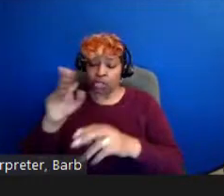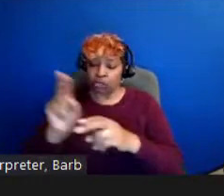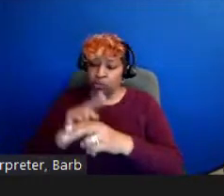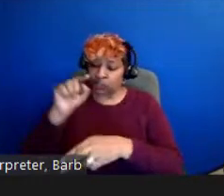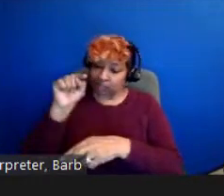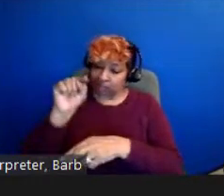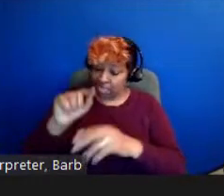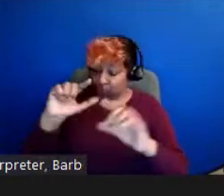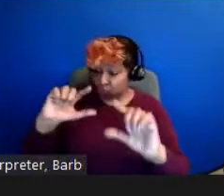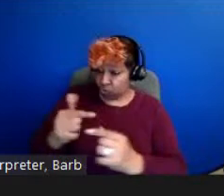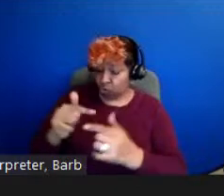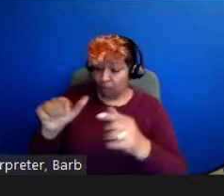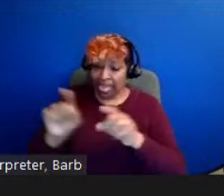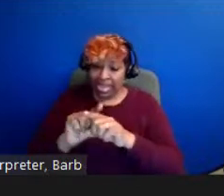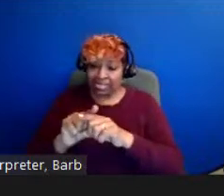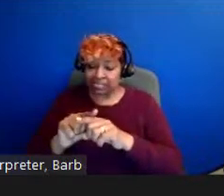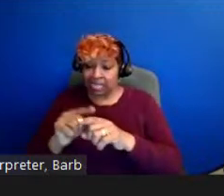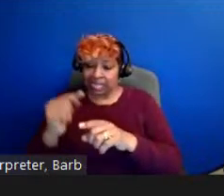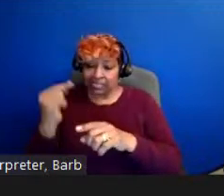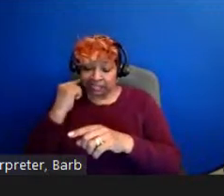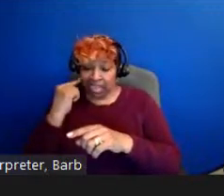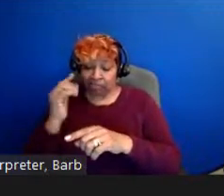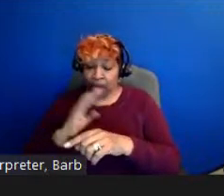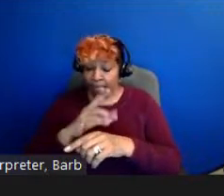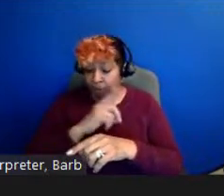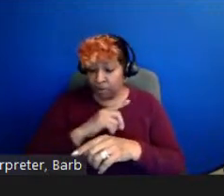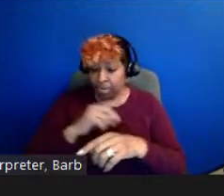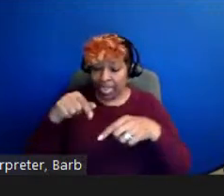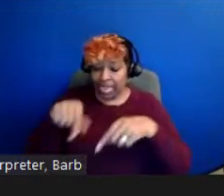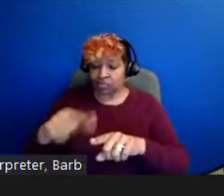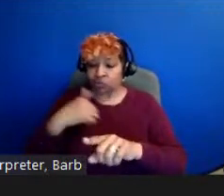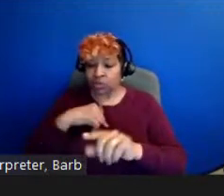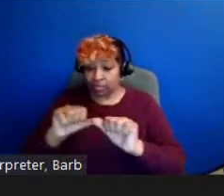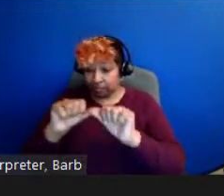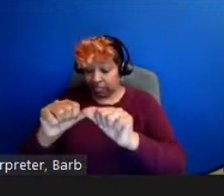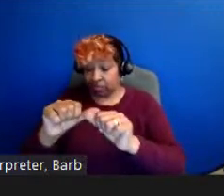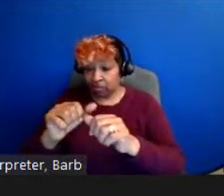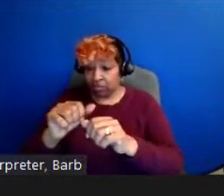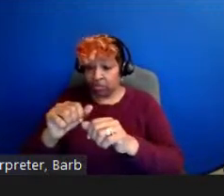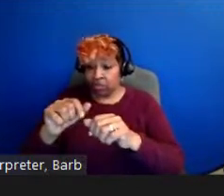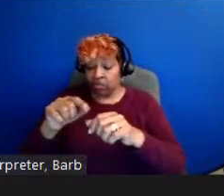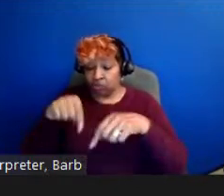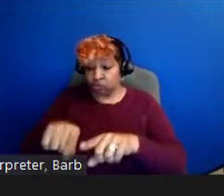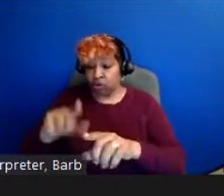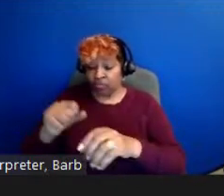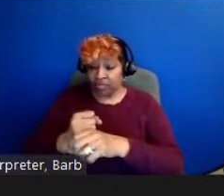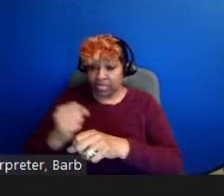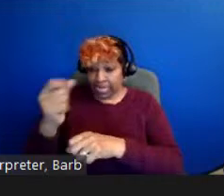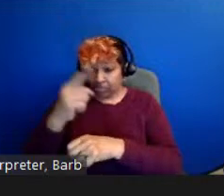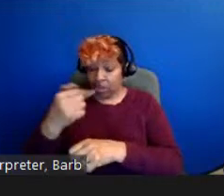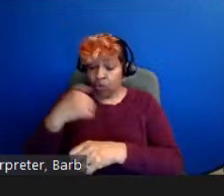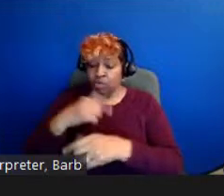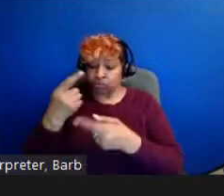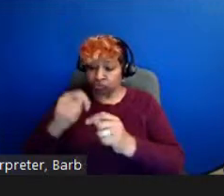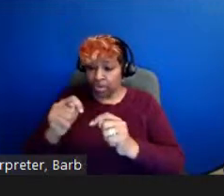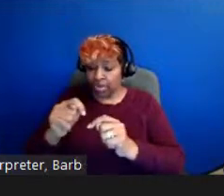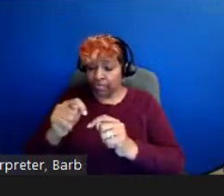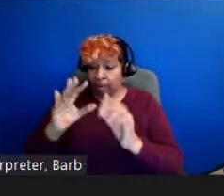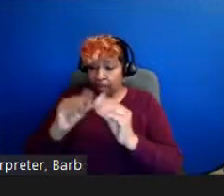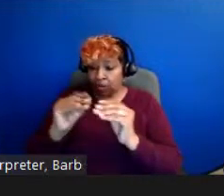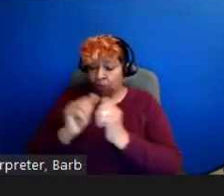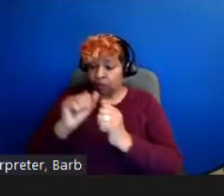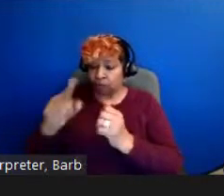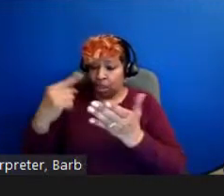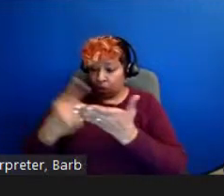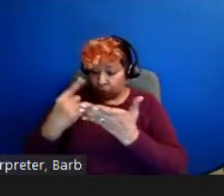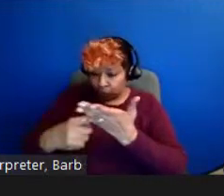this group as a sounding board as we move forward during the next year, and try to get back to you regularly with participating in your